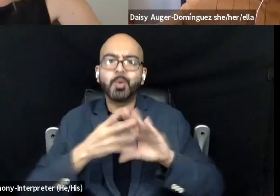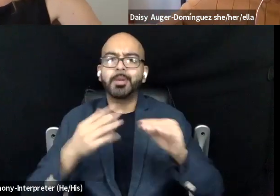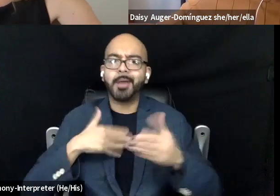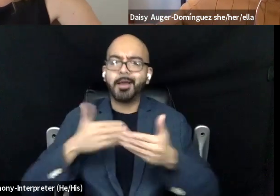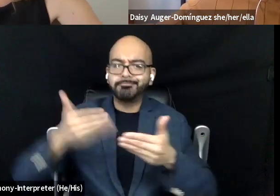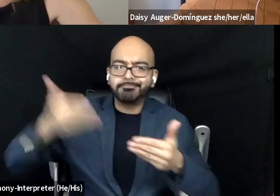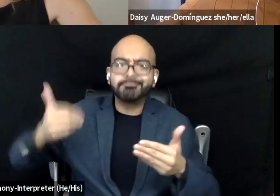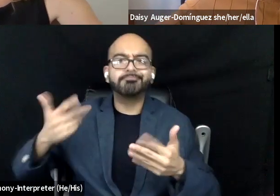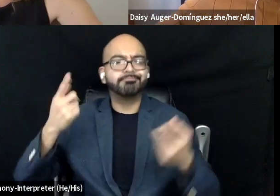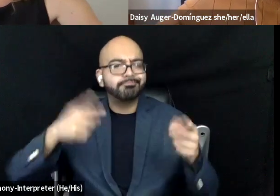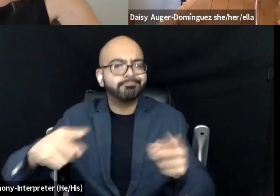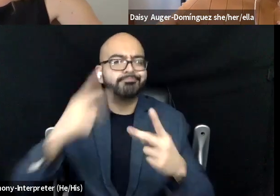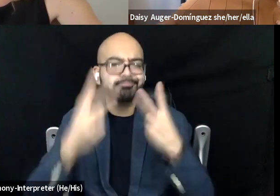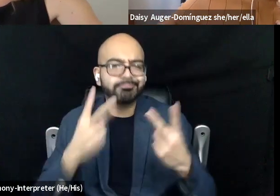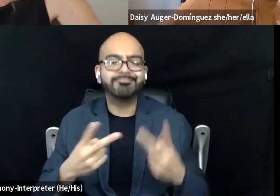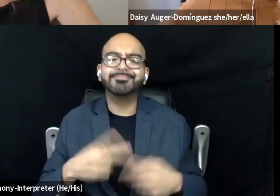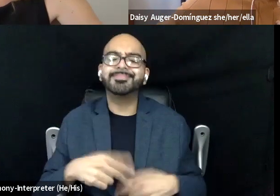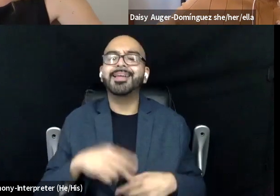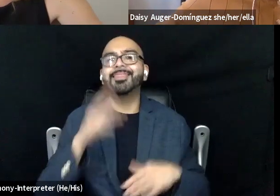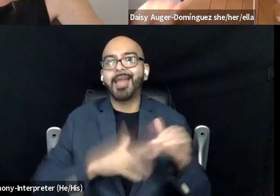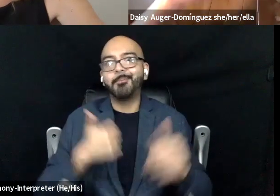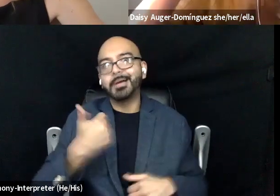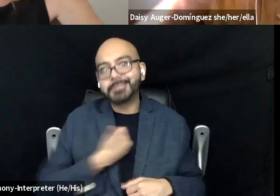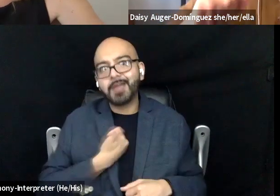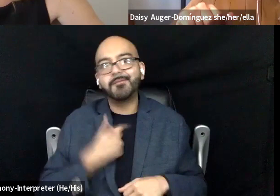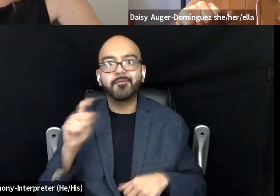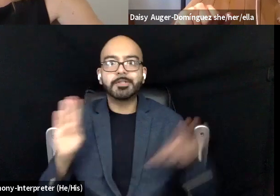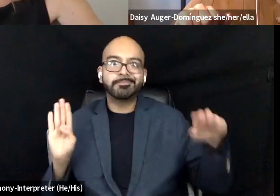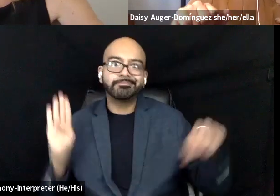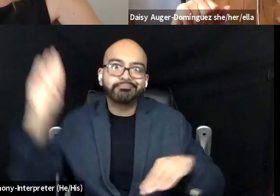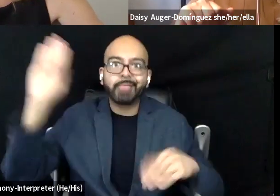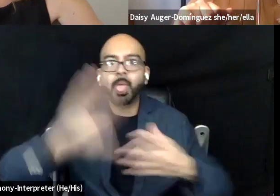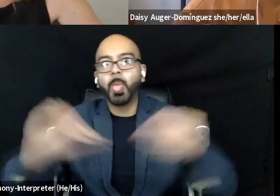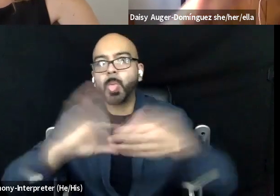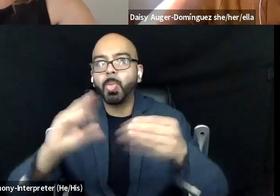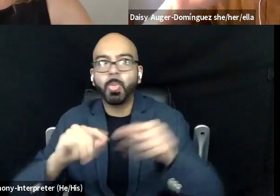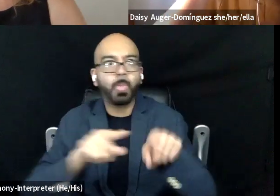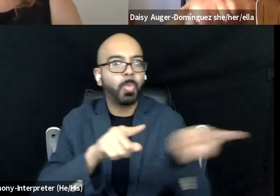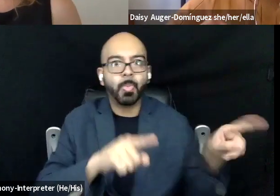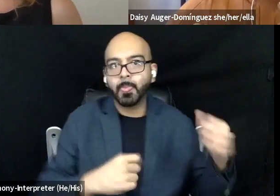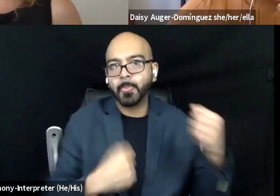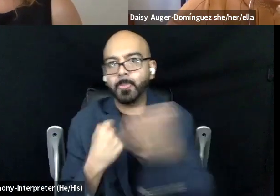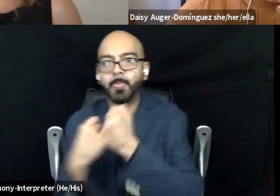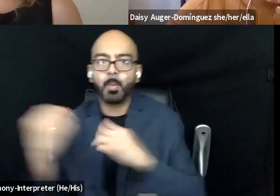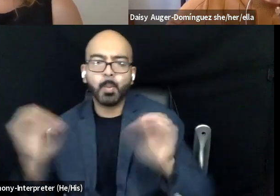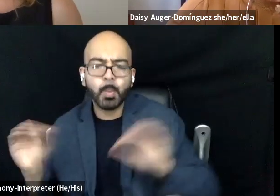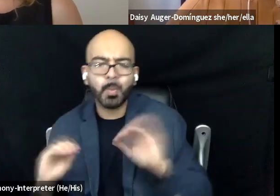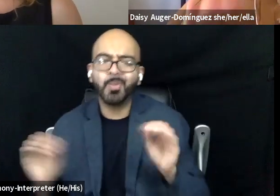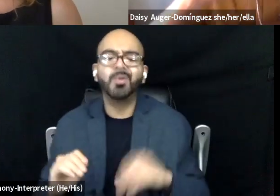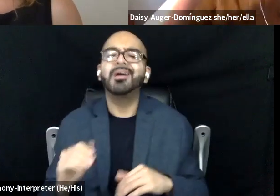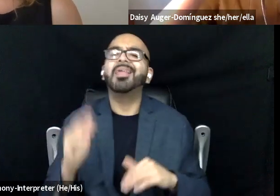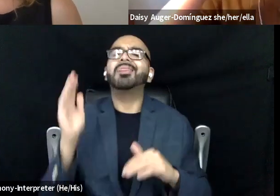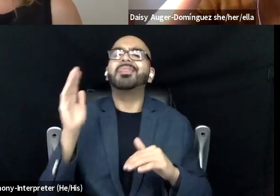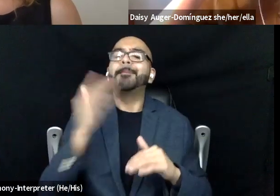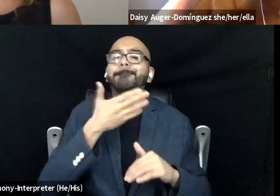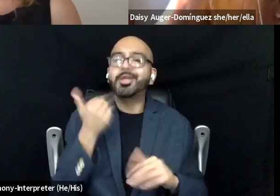one that has to, you know, bear the burden of the work, but to actually be the one that, you know, says, I was like, I've just learned something interesting. You know, it's